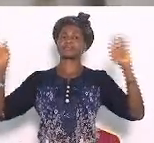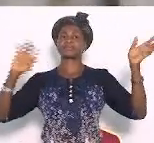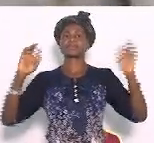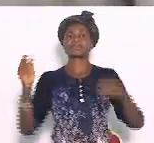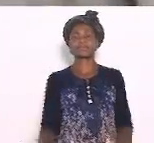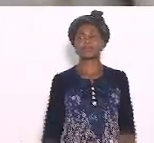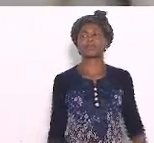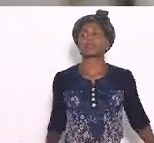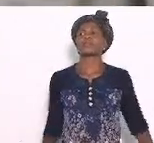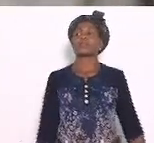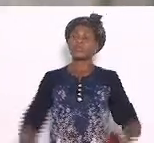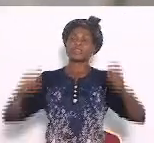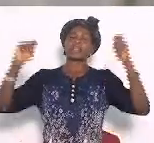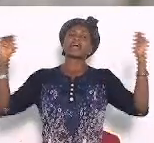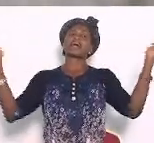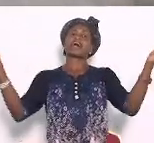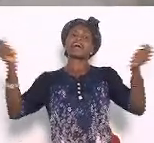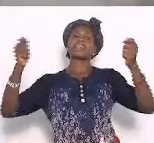heluia